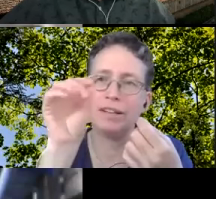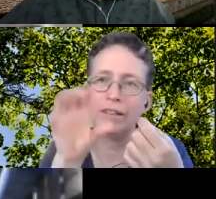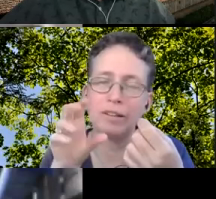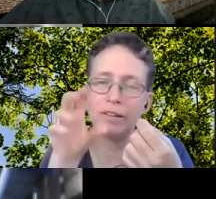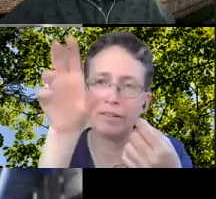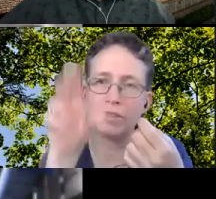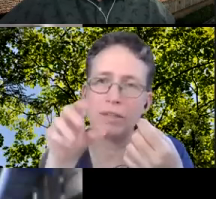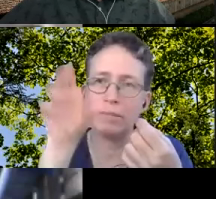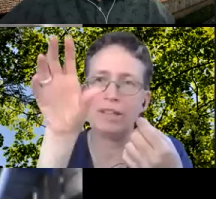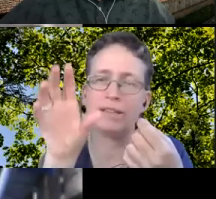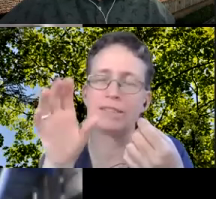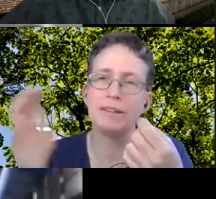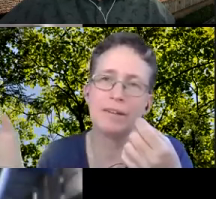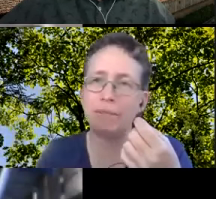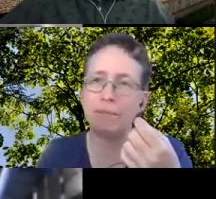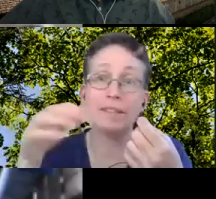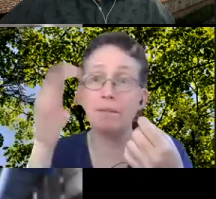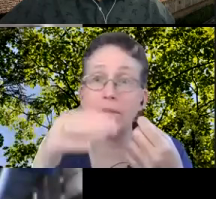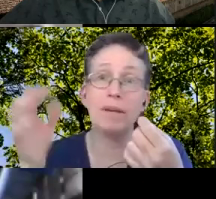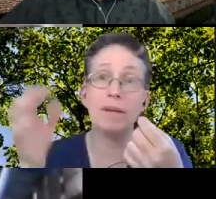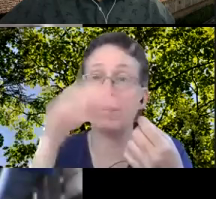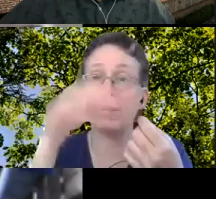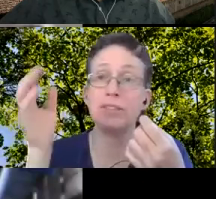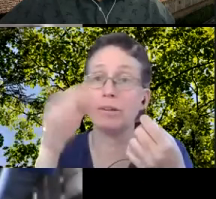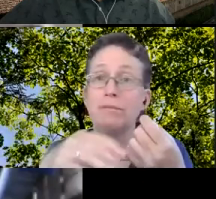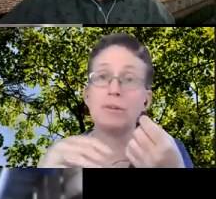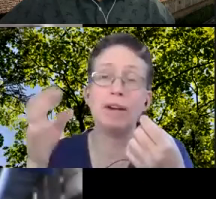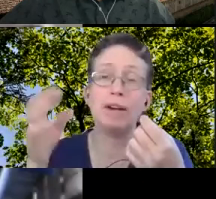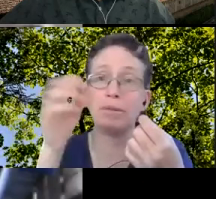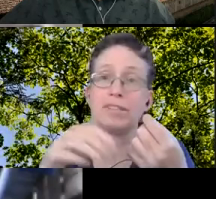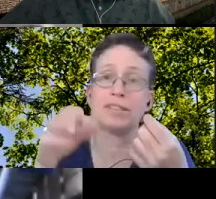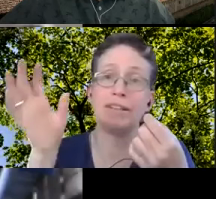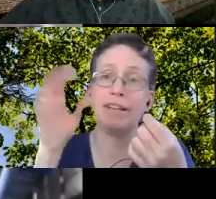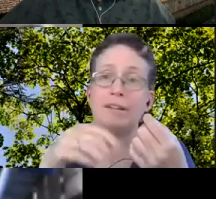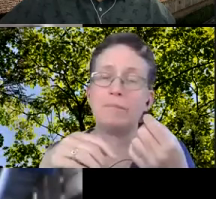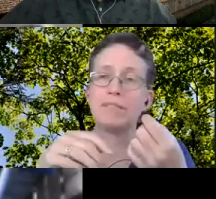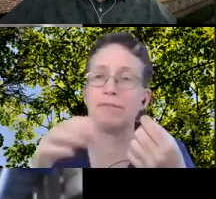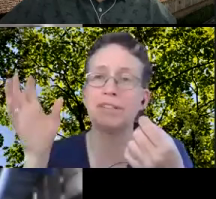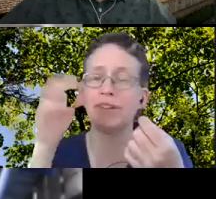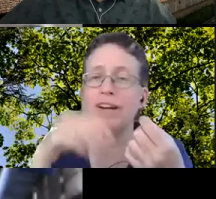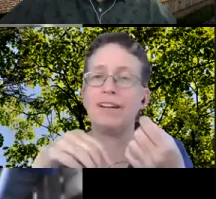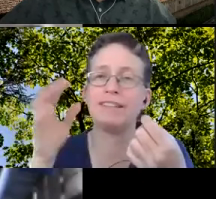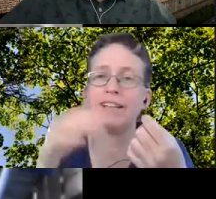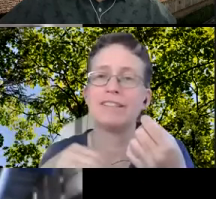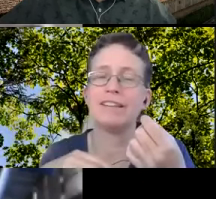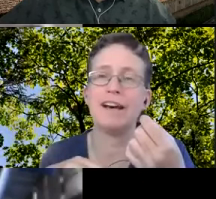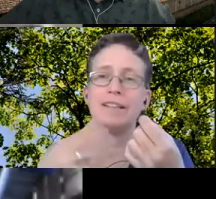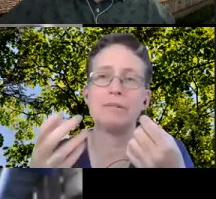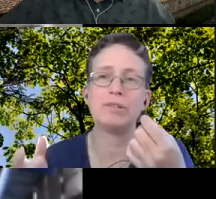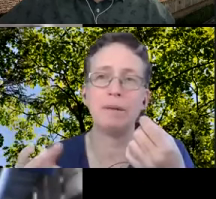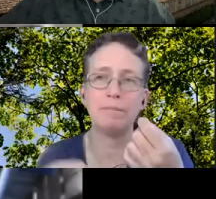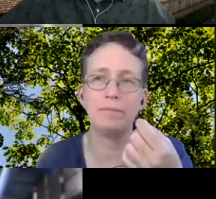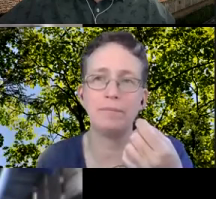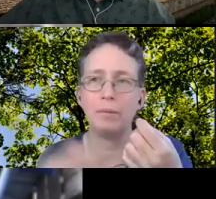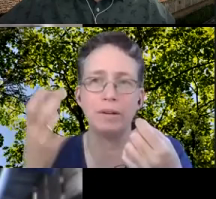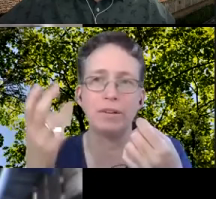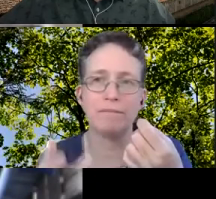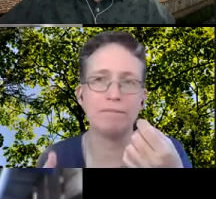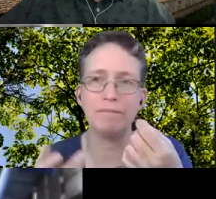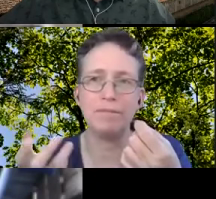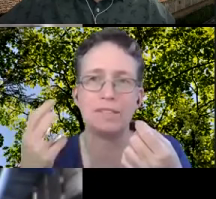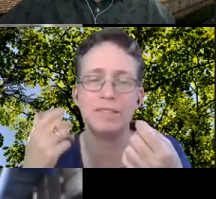in little street medians, basically to mimic all of the junk food wrappers and bits of French fries and things like that we drop,